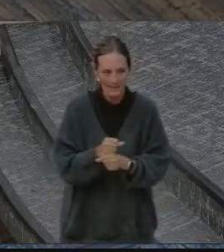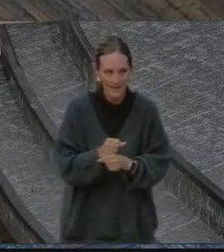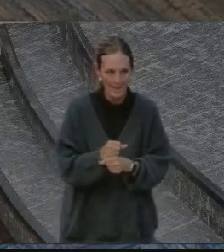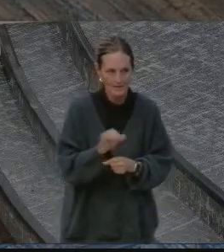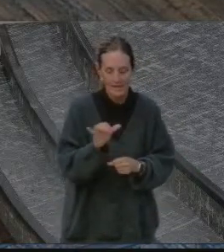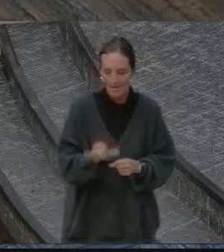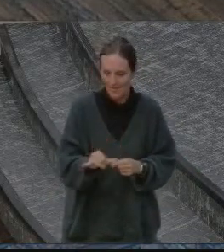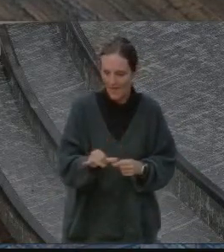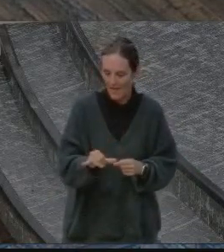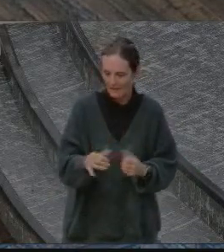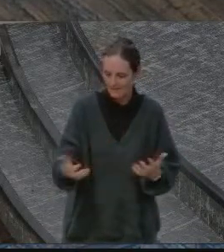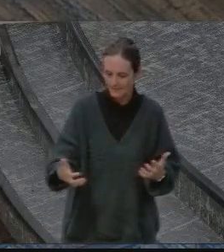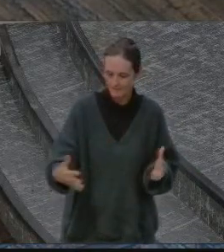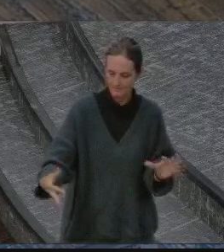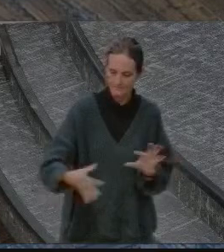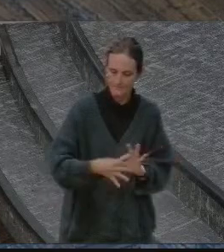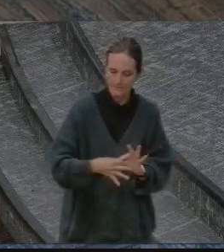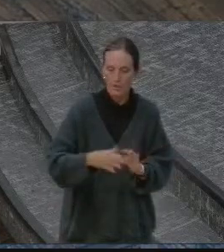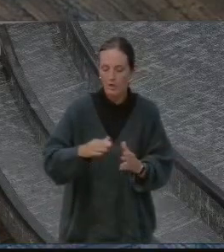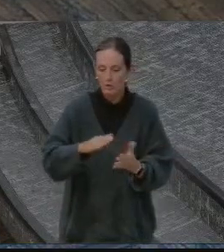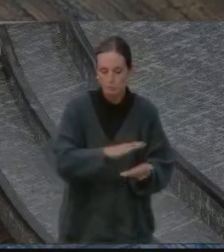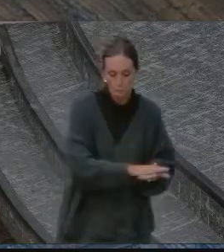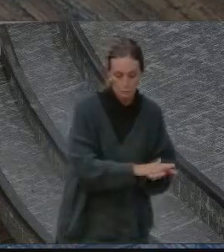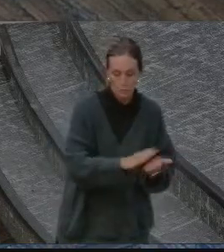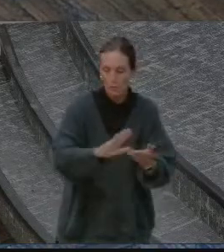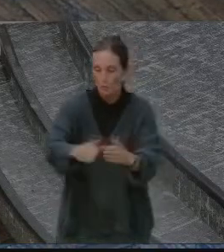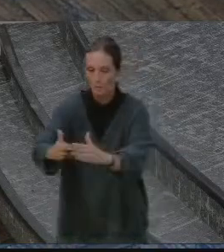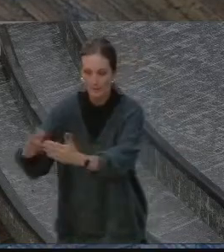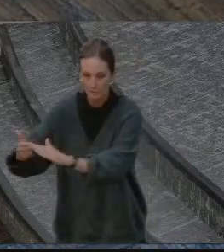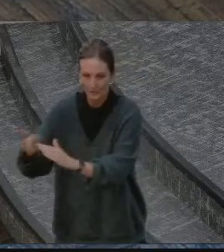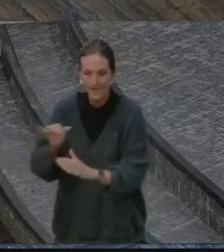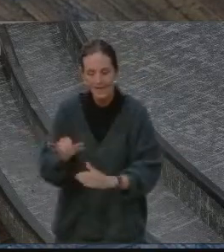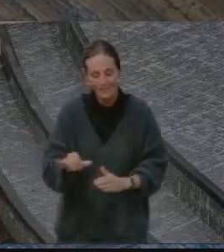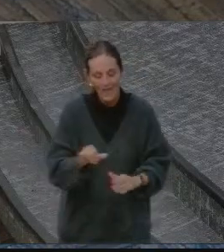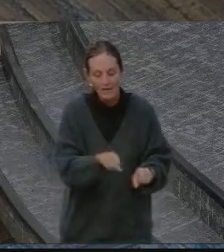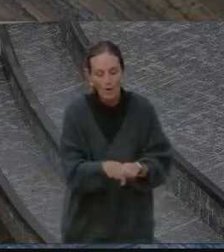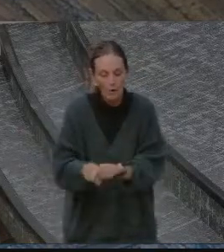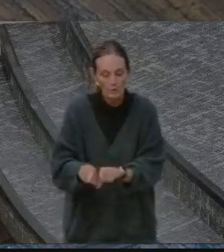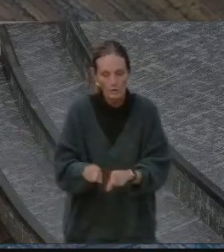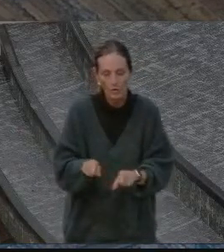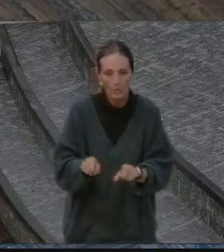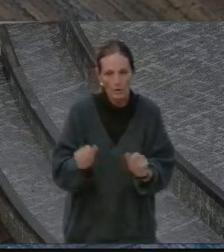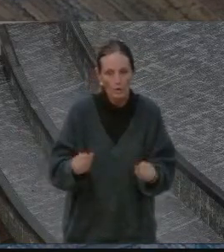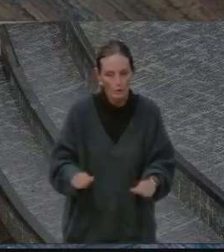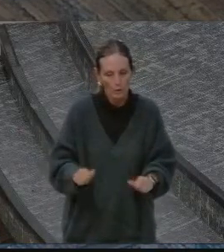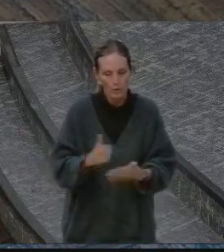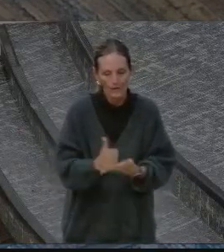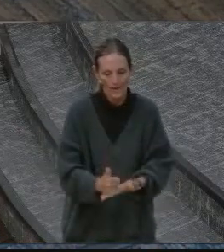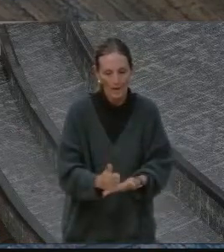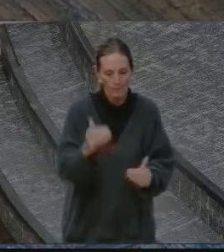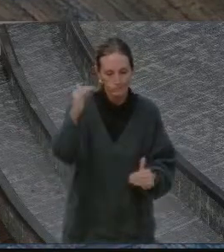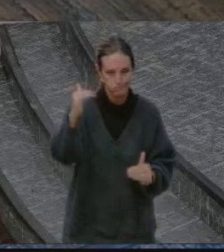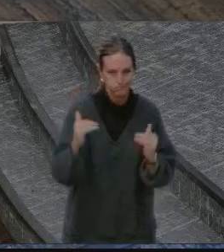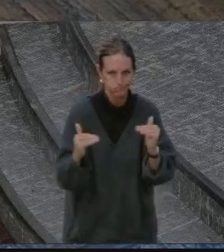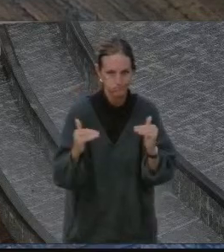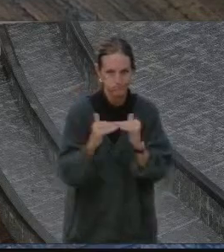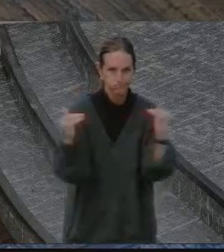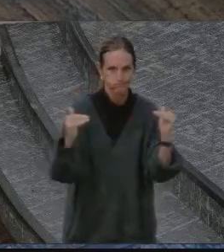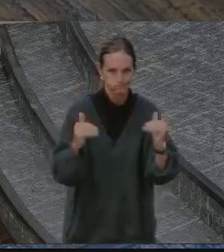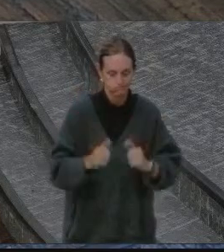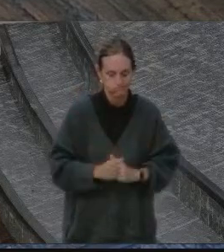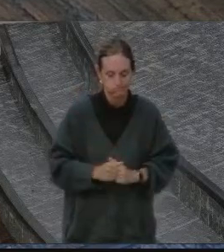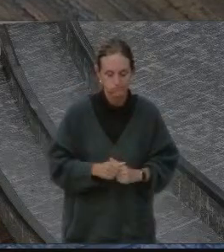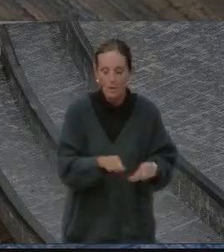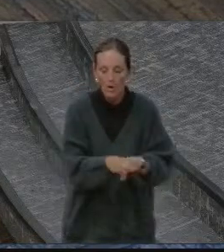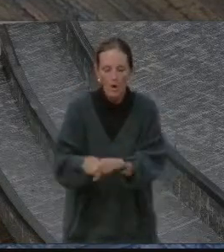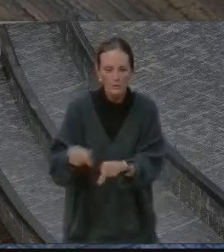and community that might be driving some of our disparities. And then the next thing on that point is we've been thinking